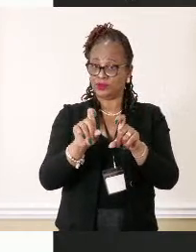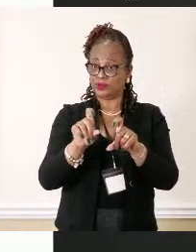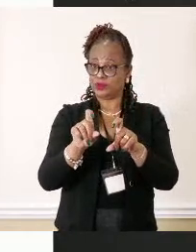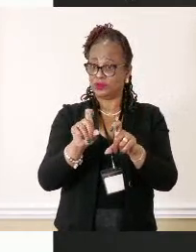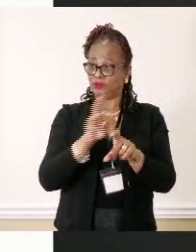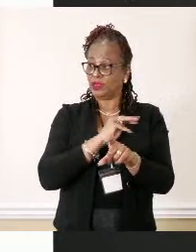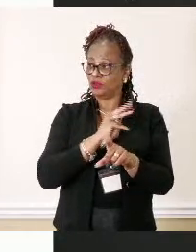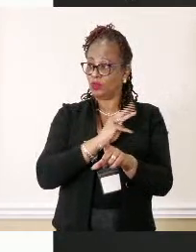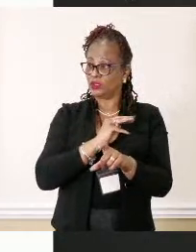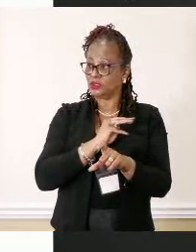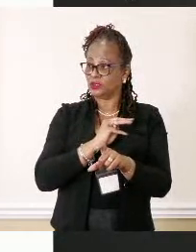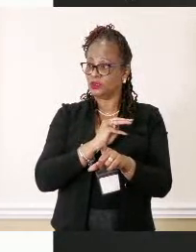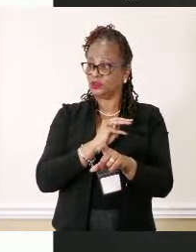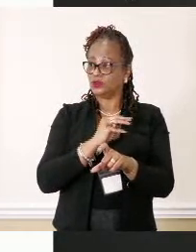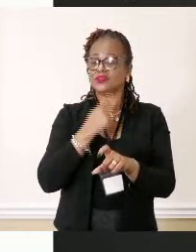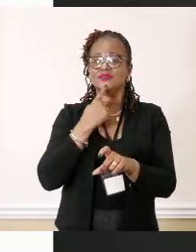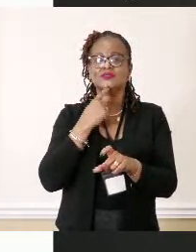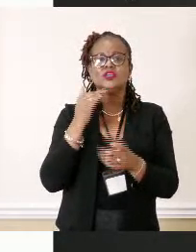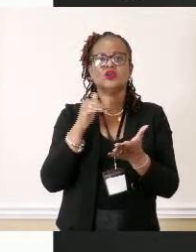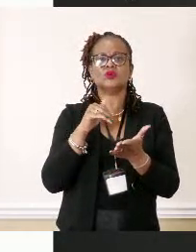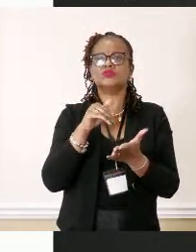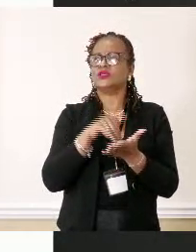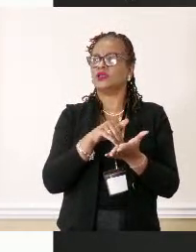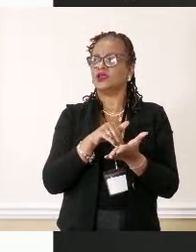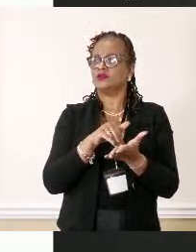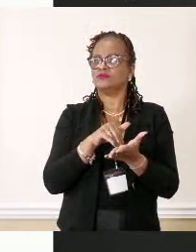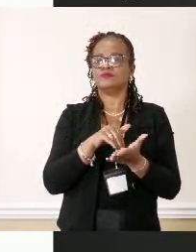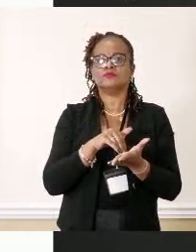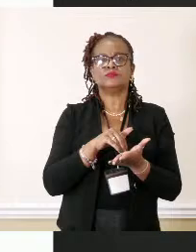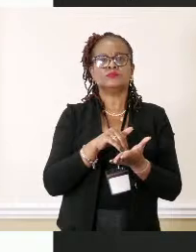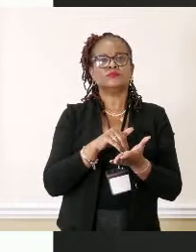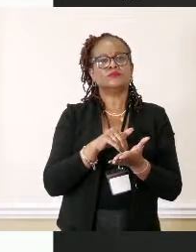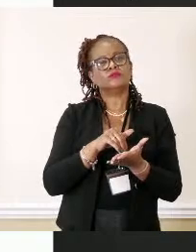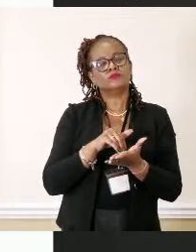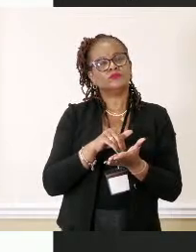Matthew Moxie, do you want to restate your question, please?